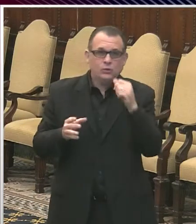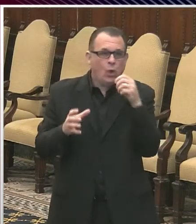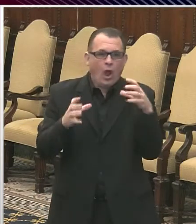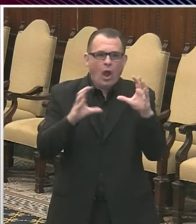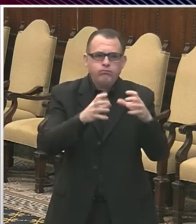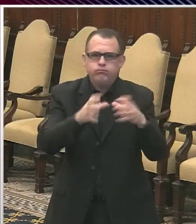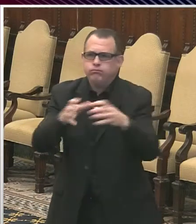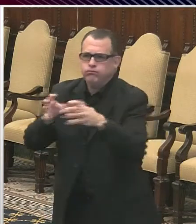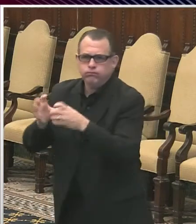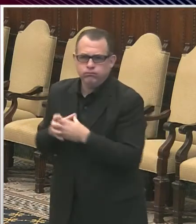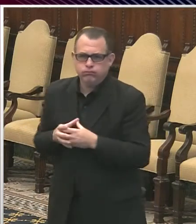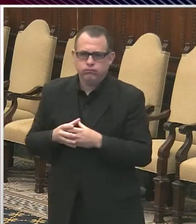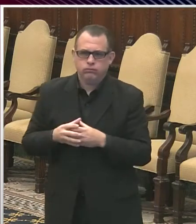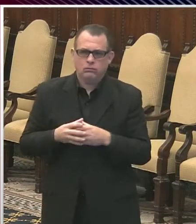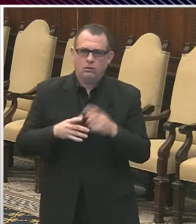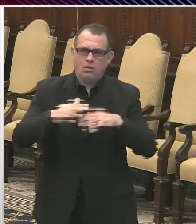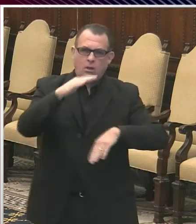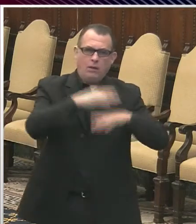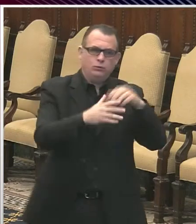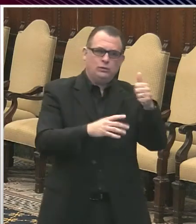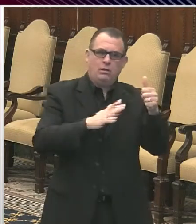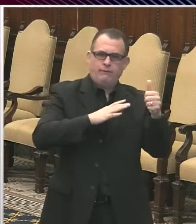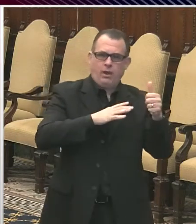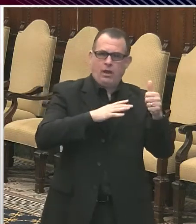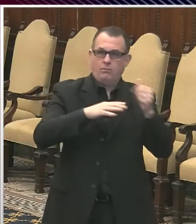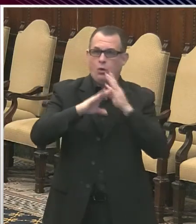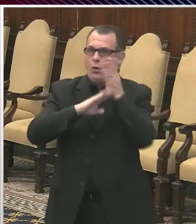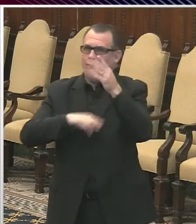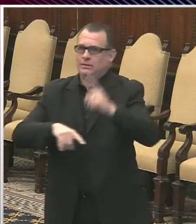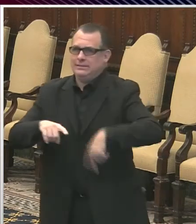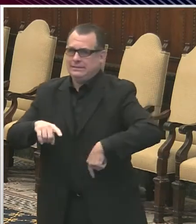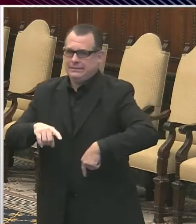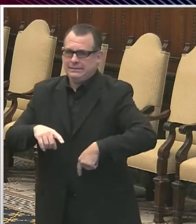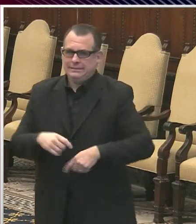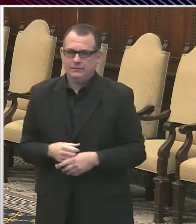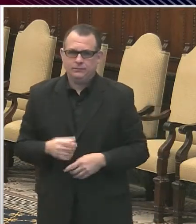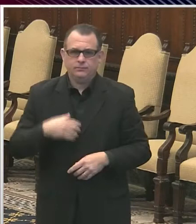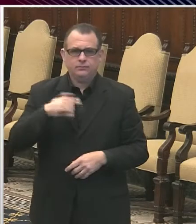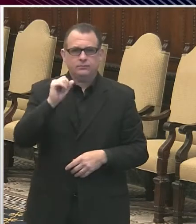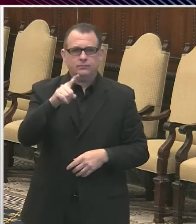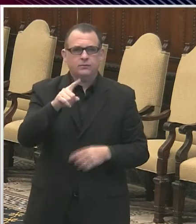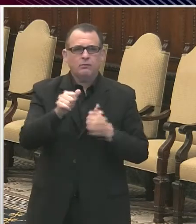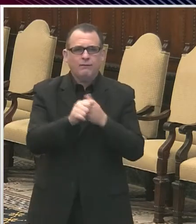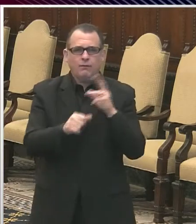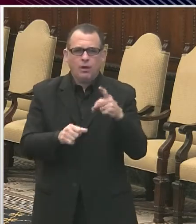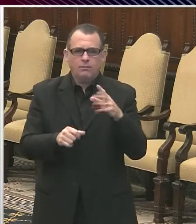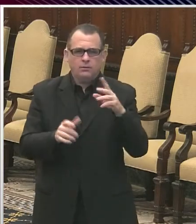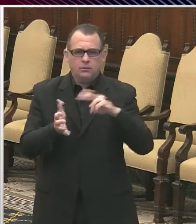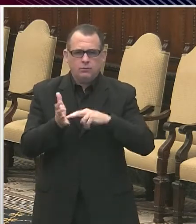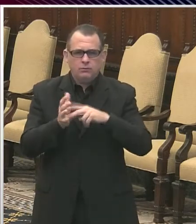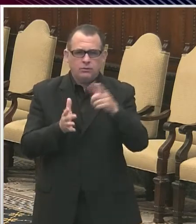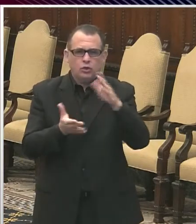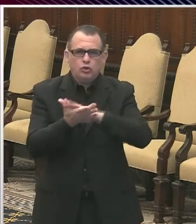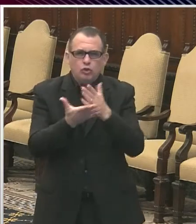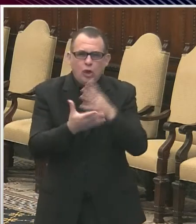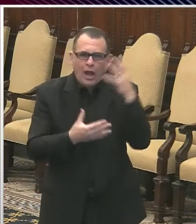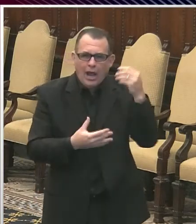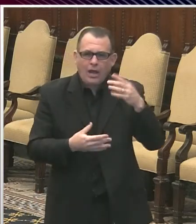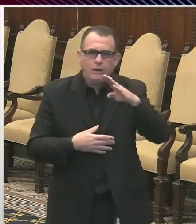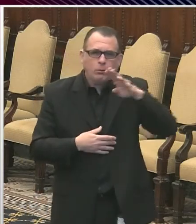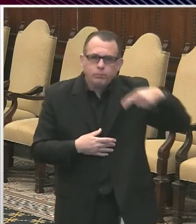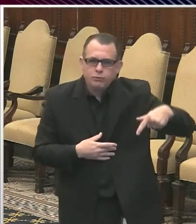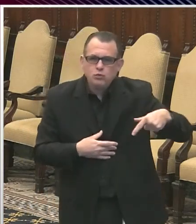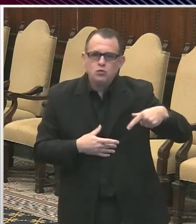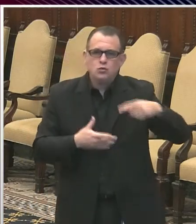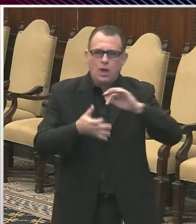10. And one follow-up, Mayor, if I could, does that include cookouts and barbecues and people that are going to be going to